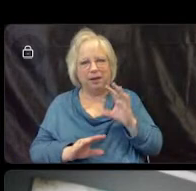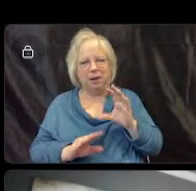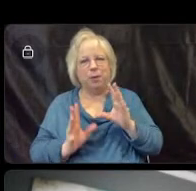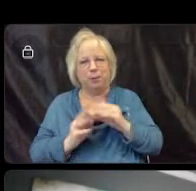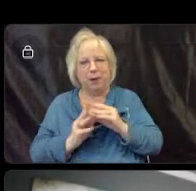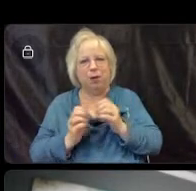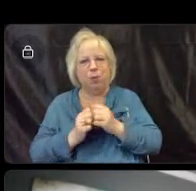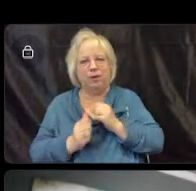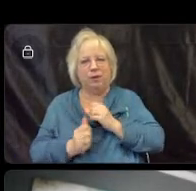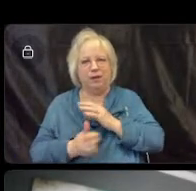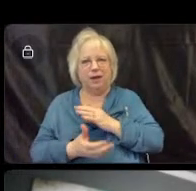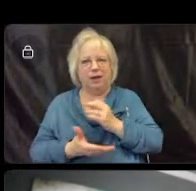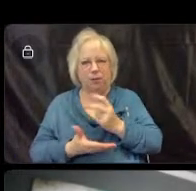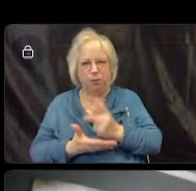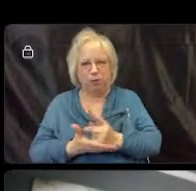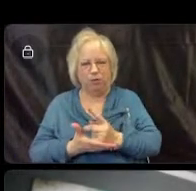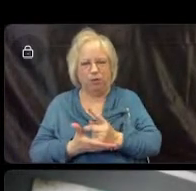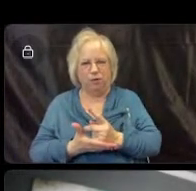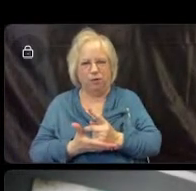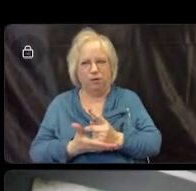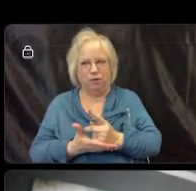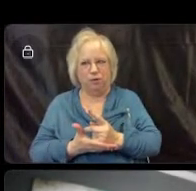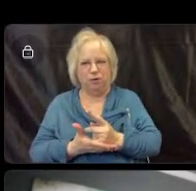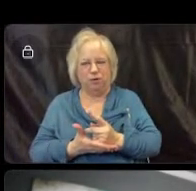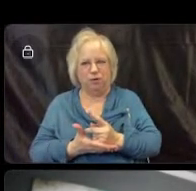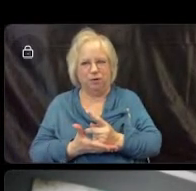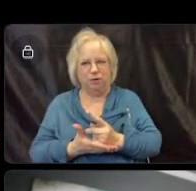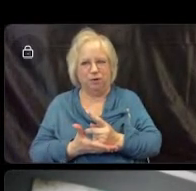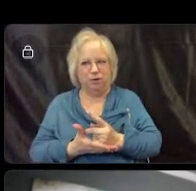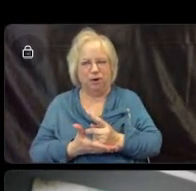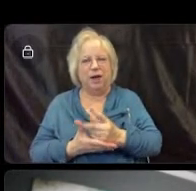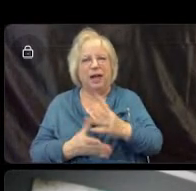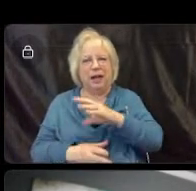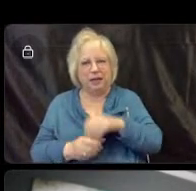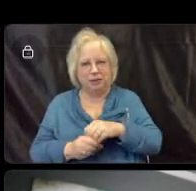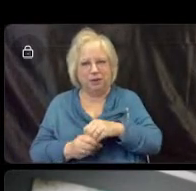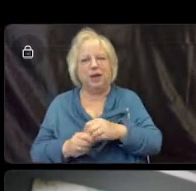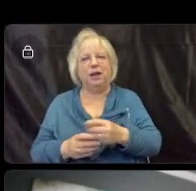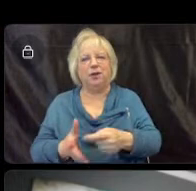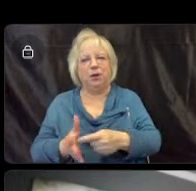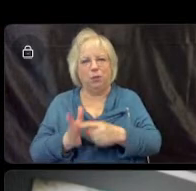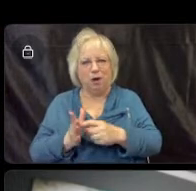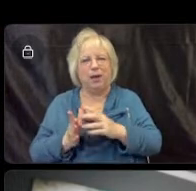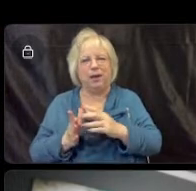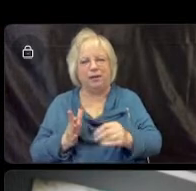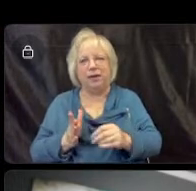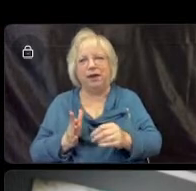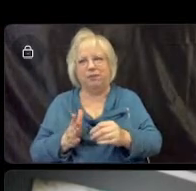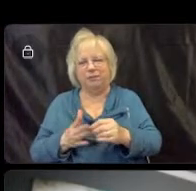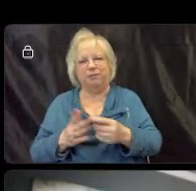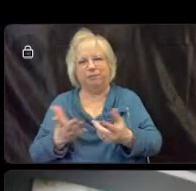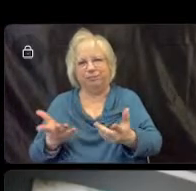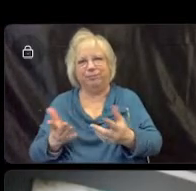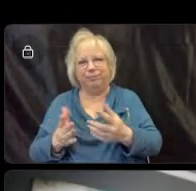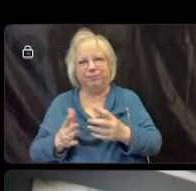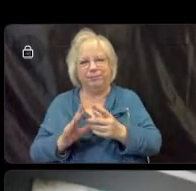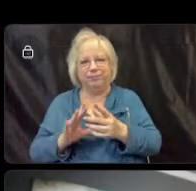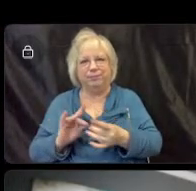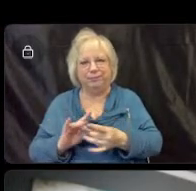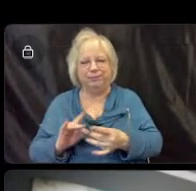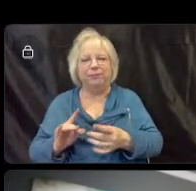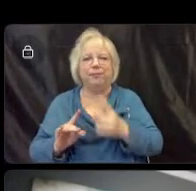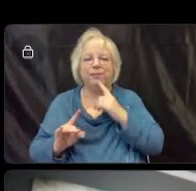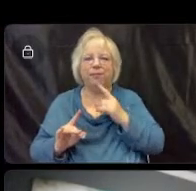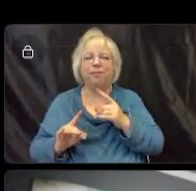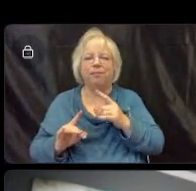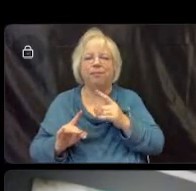Second. Comments and conditions. Second. Okay? We'll have a roll call vote for last month's minutes. Bedden?